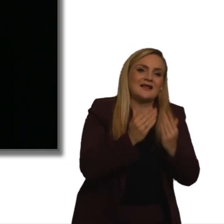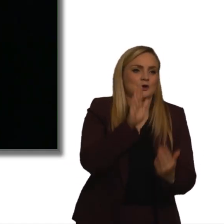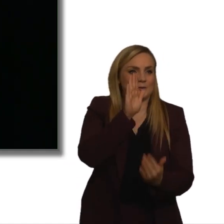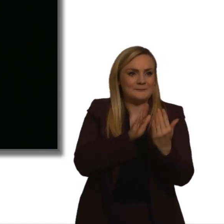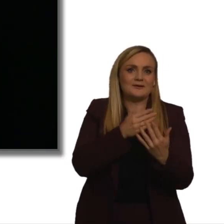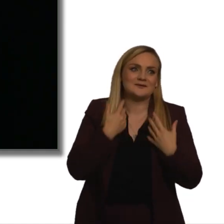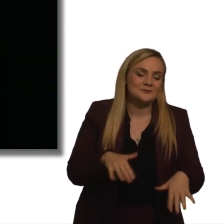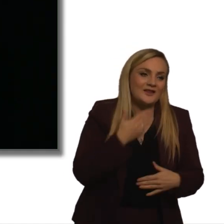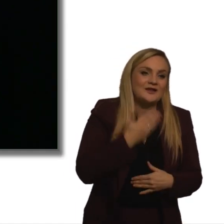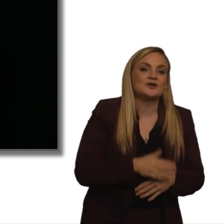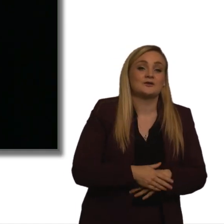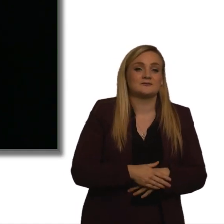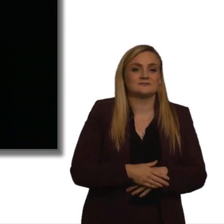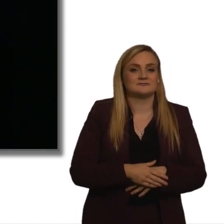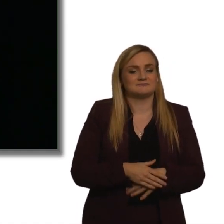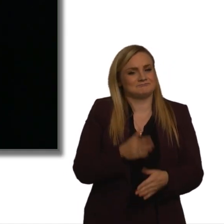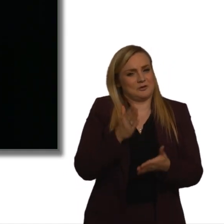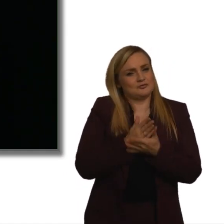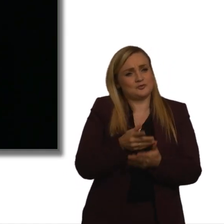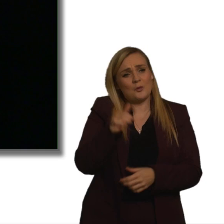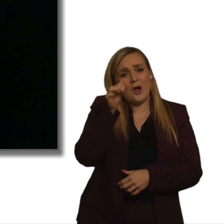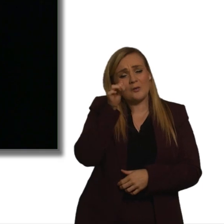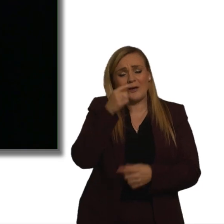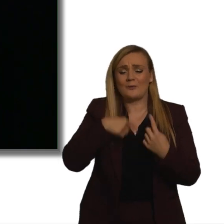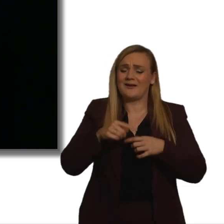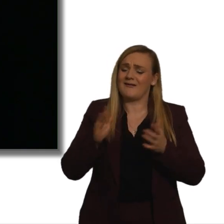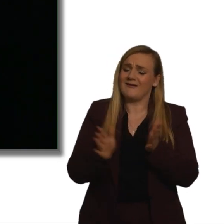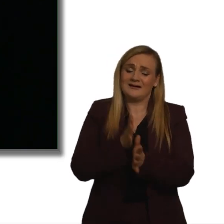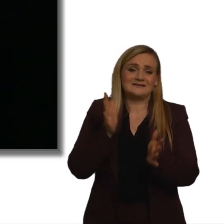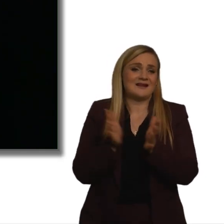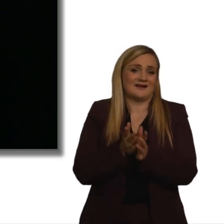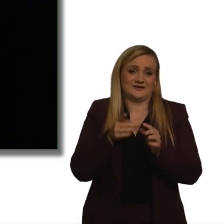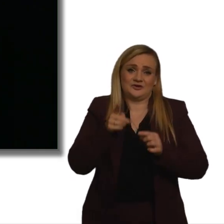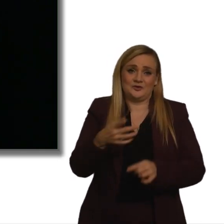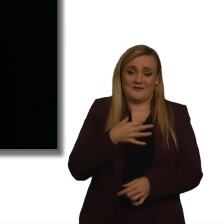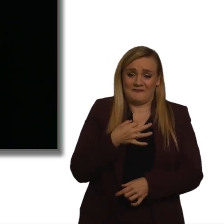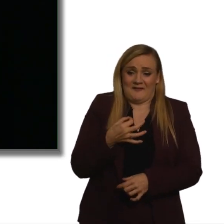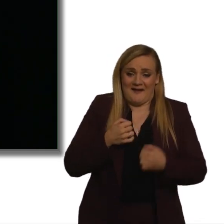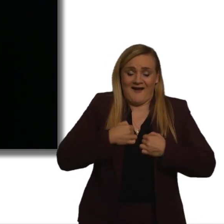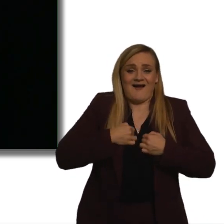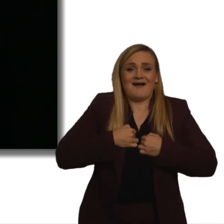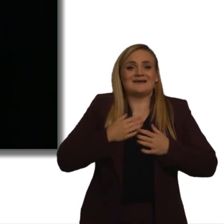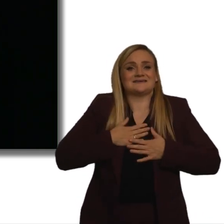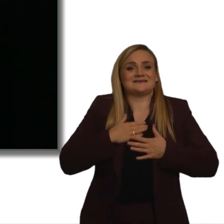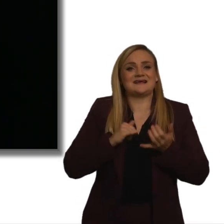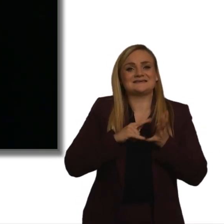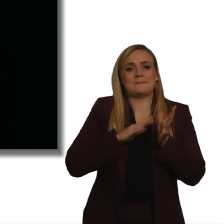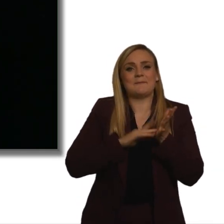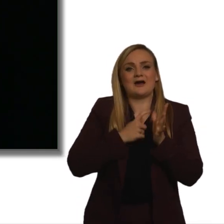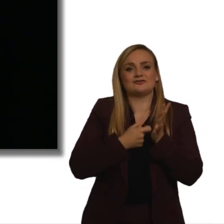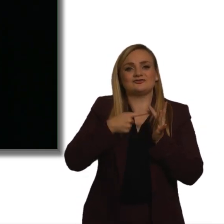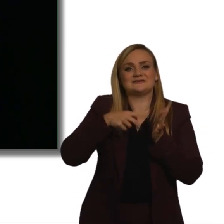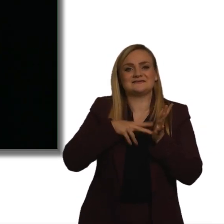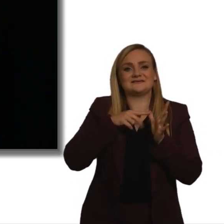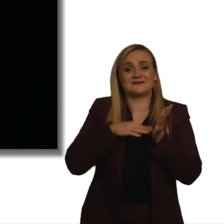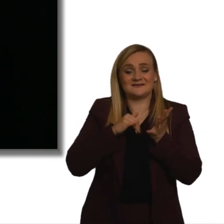person. I'm sure it goes without saying, but we are absolutely delighted that you have chosen to support Samaritans, not just this year, but over